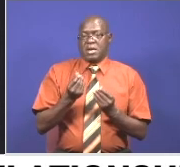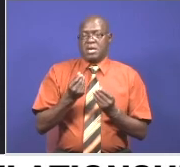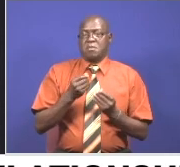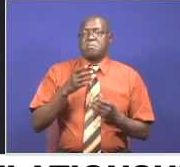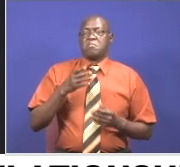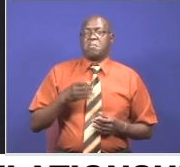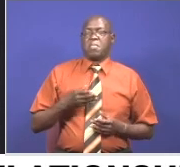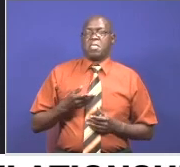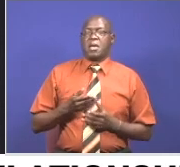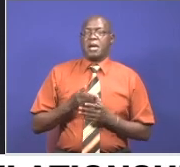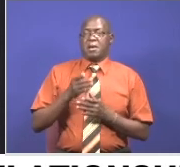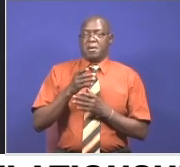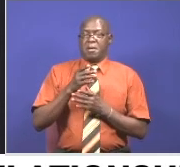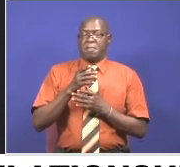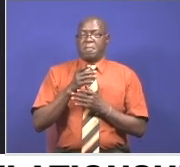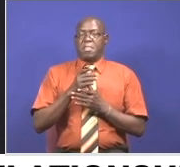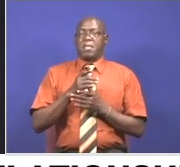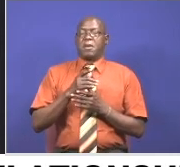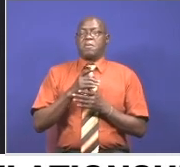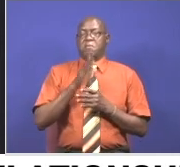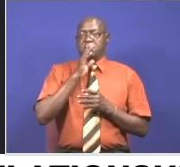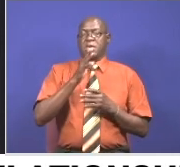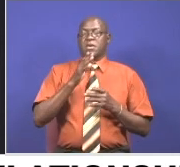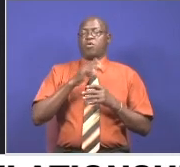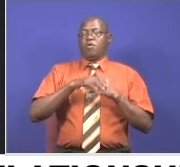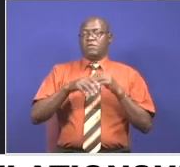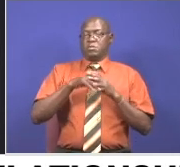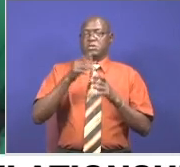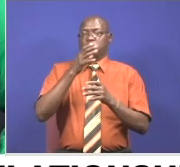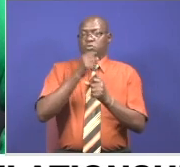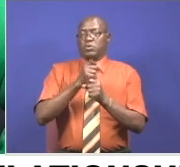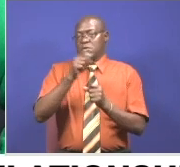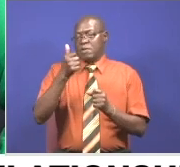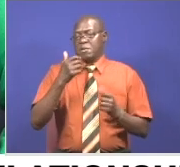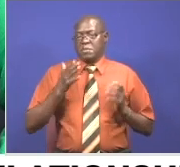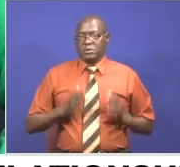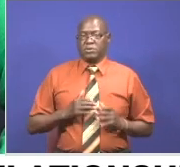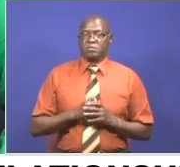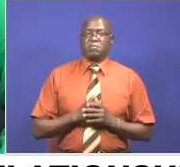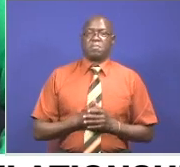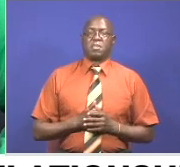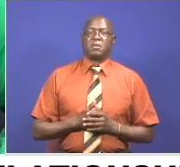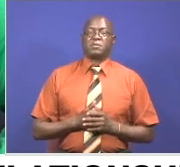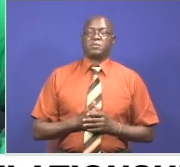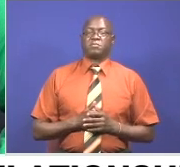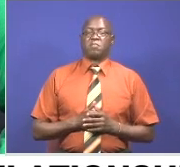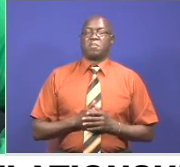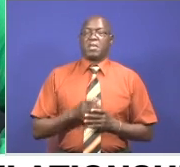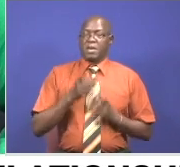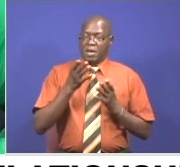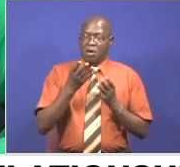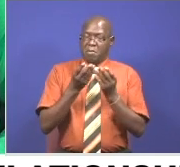can be comfortable and trust the other person? I think now you'll still go back to the money languages and money